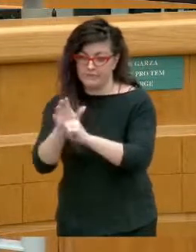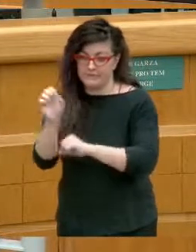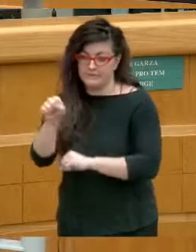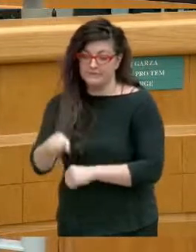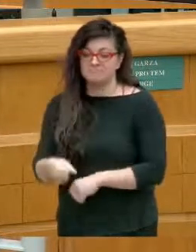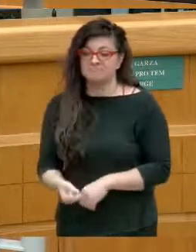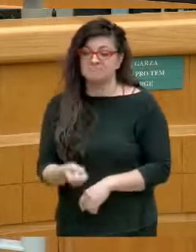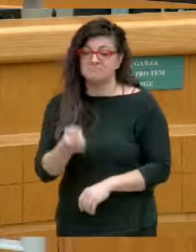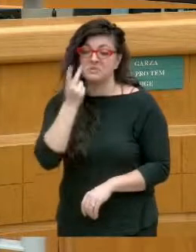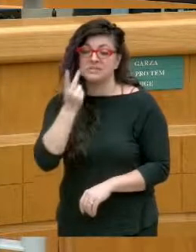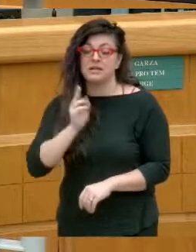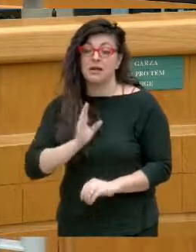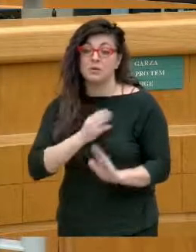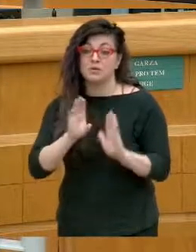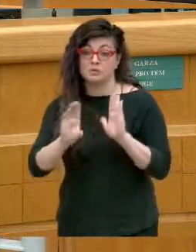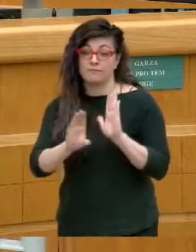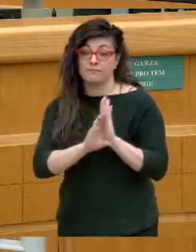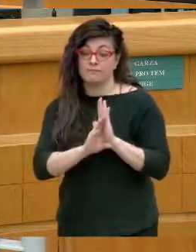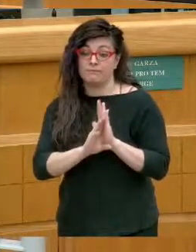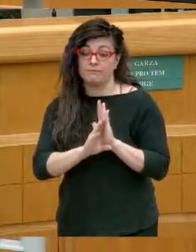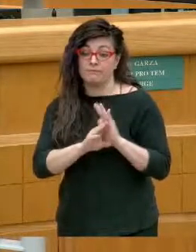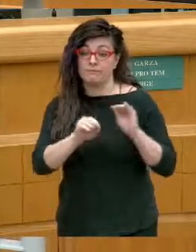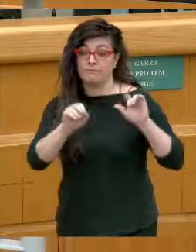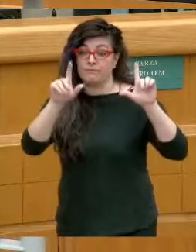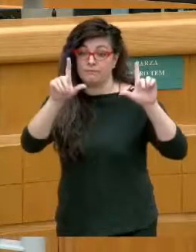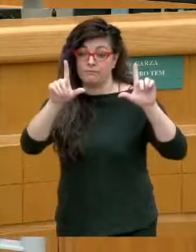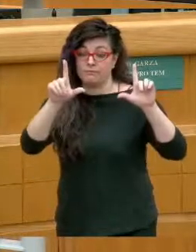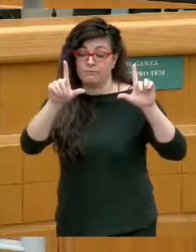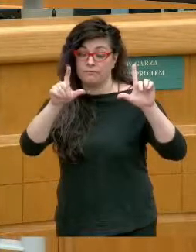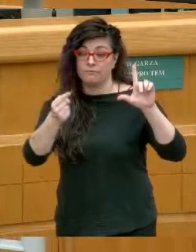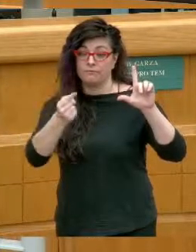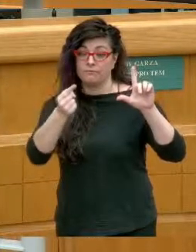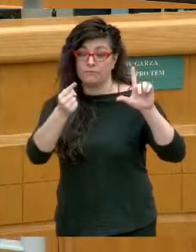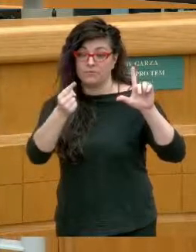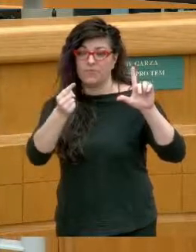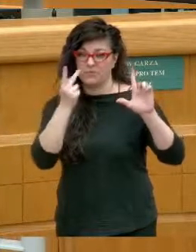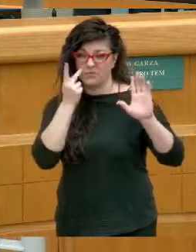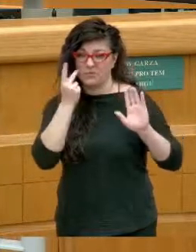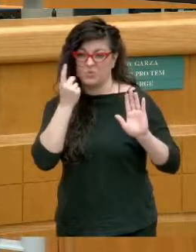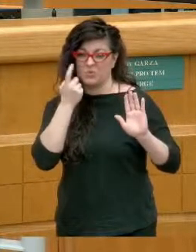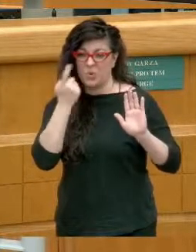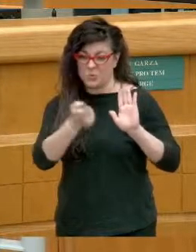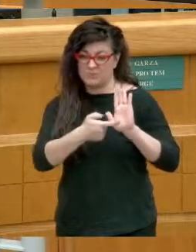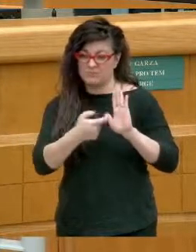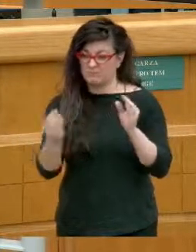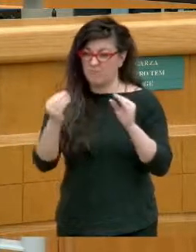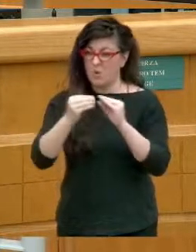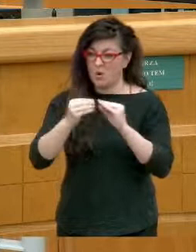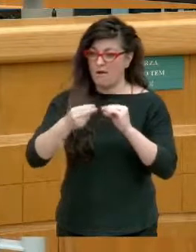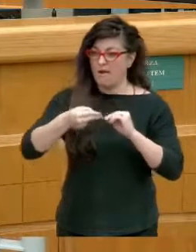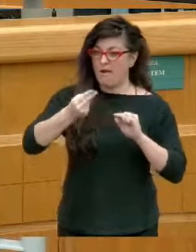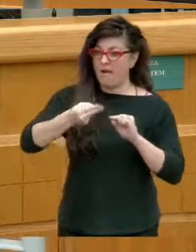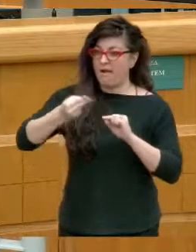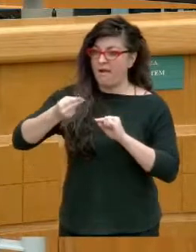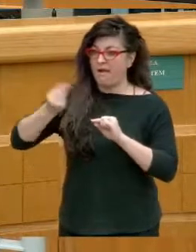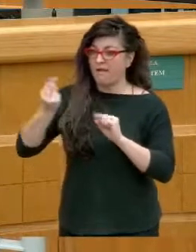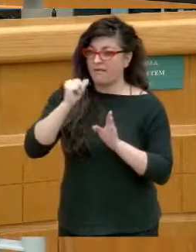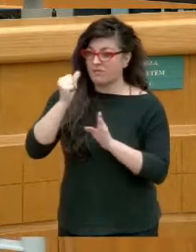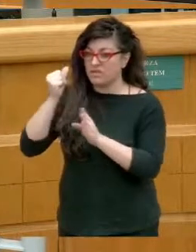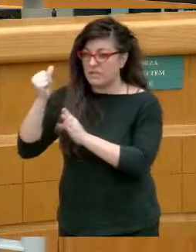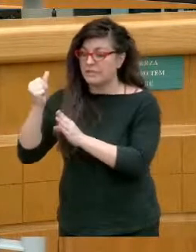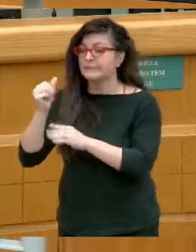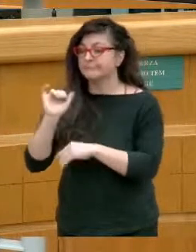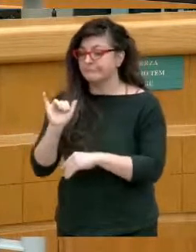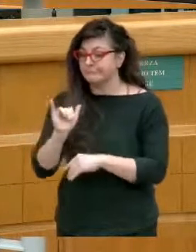graph, we've had a kind of a consistent higher number of cases per day for Nueces County.